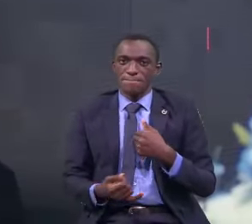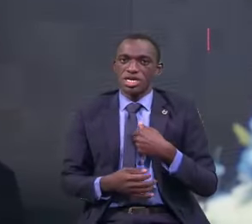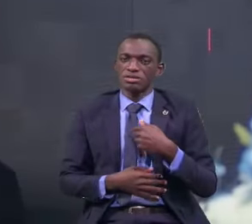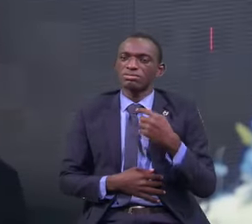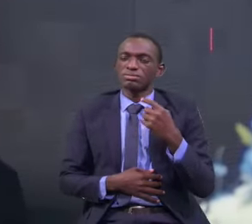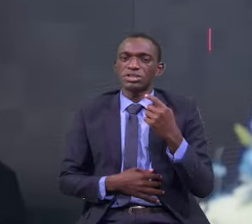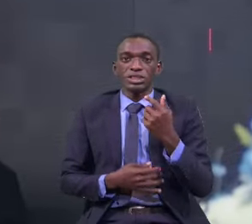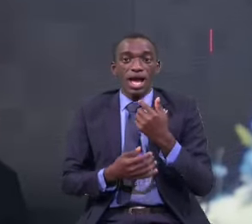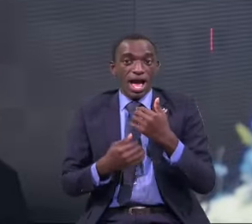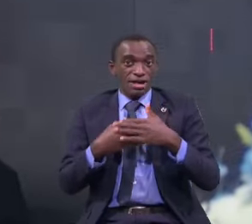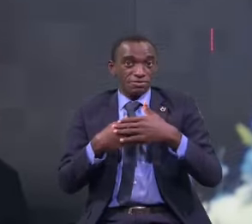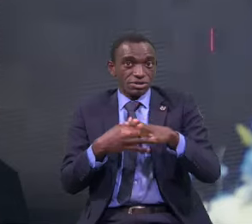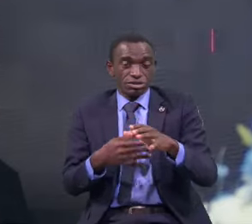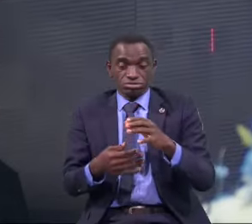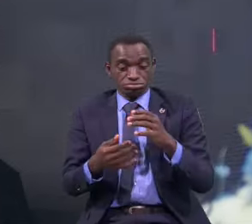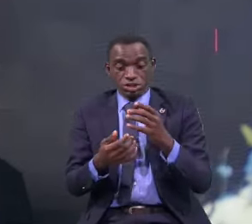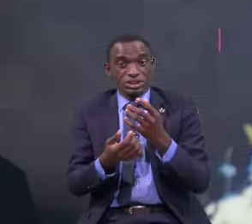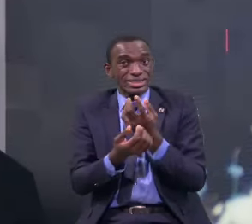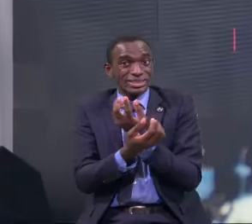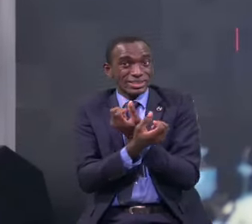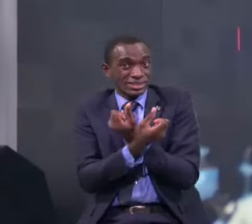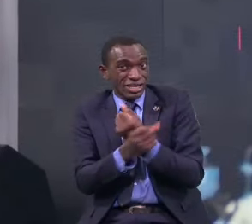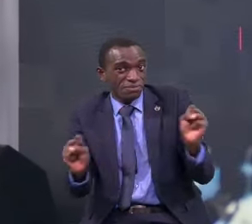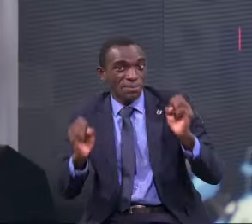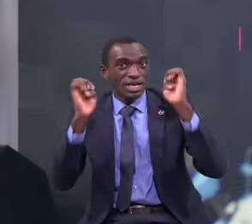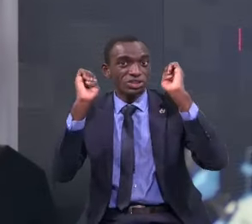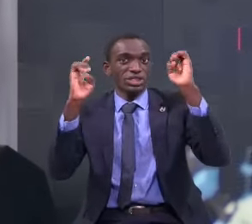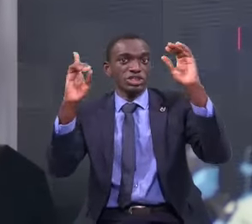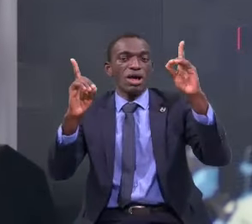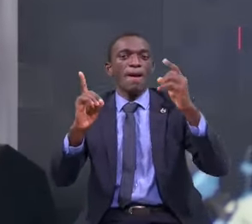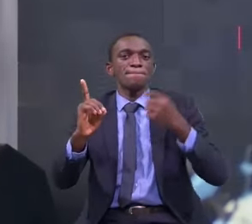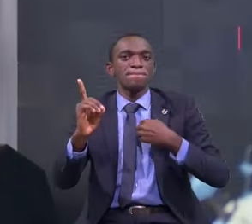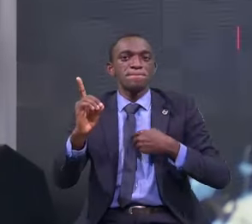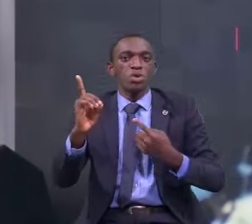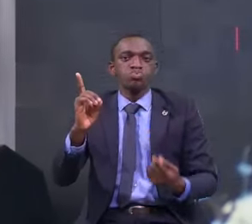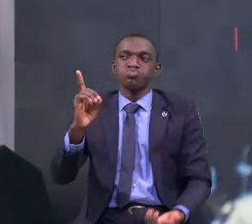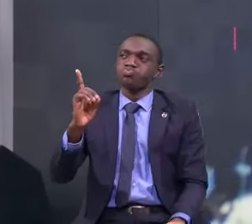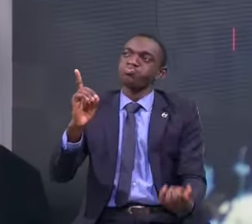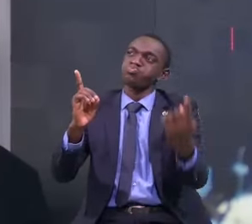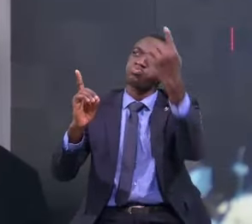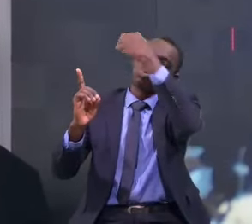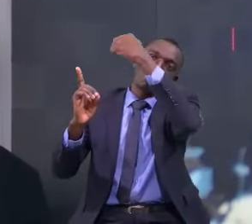redemption educationally, there is a kind of remedial learning.